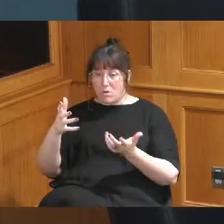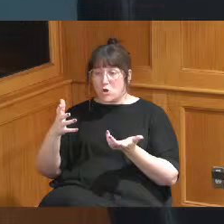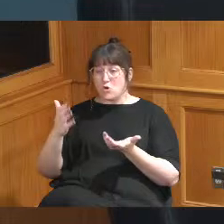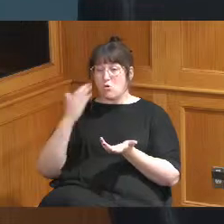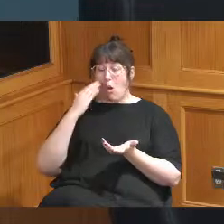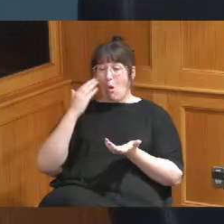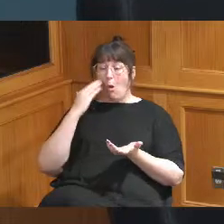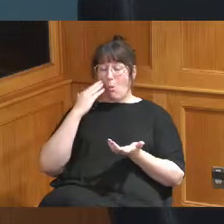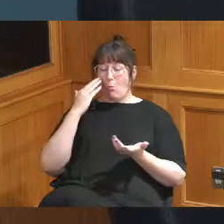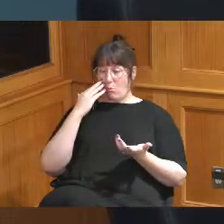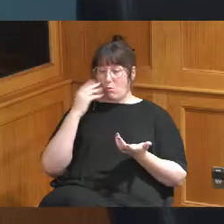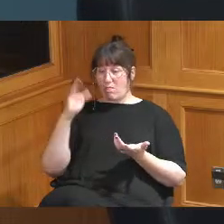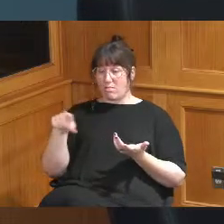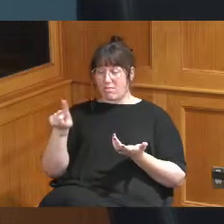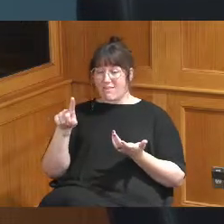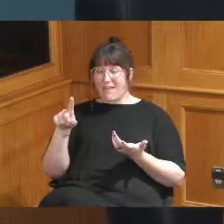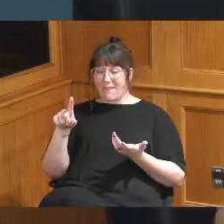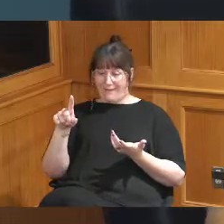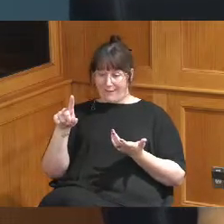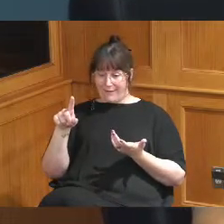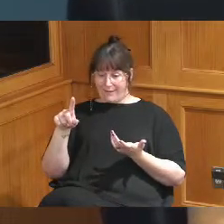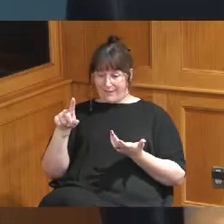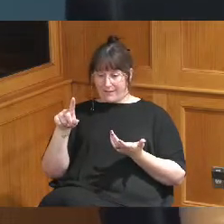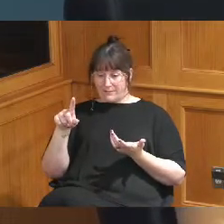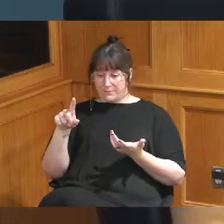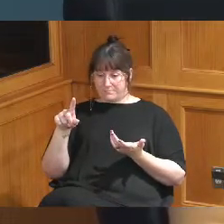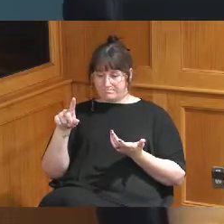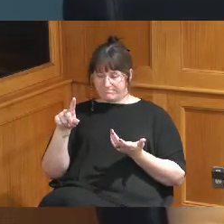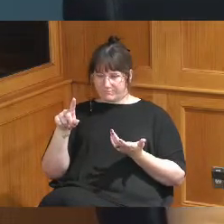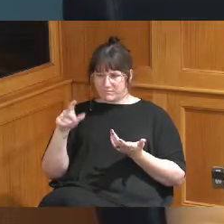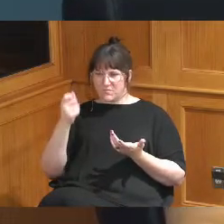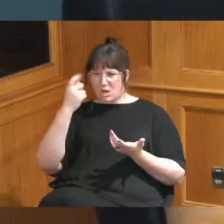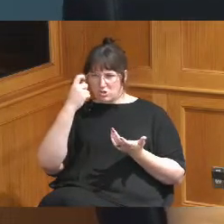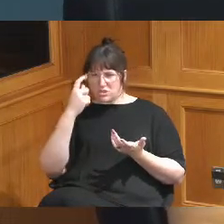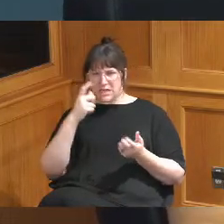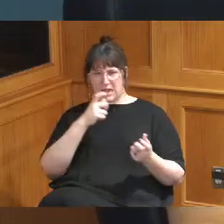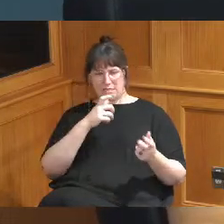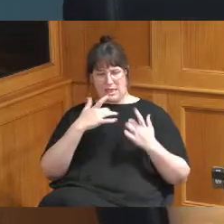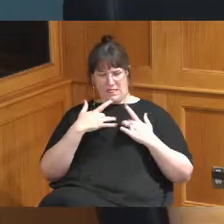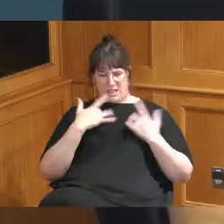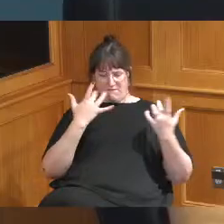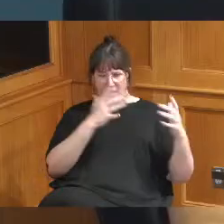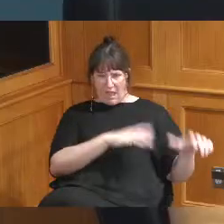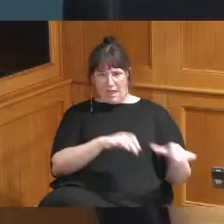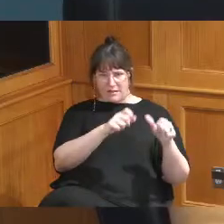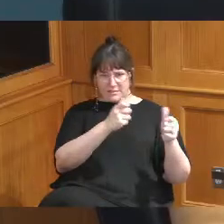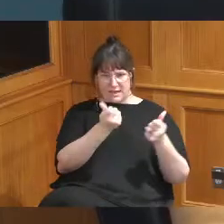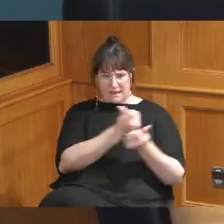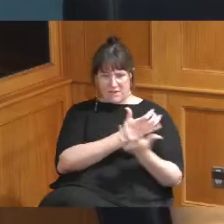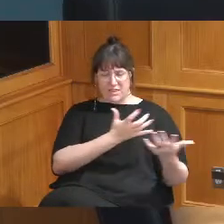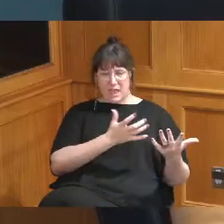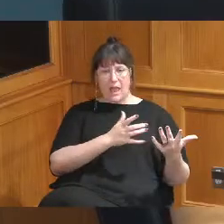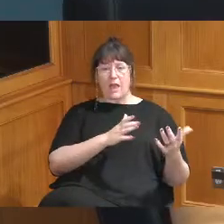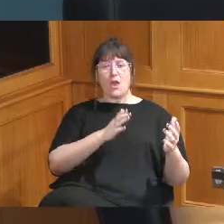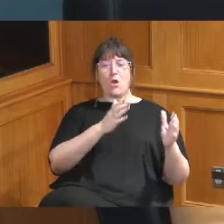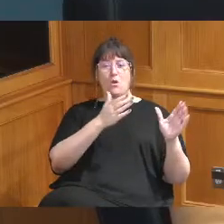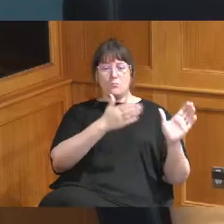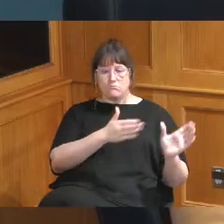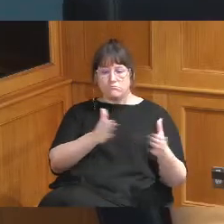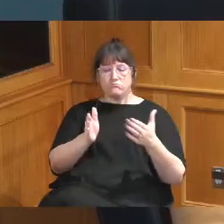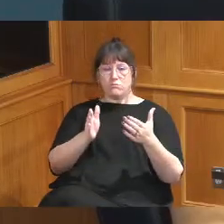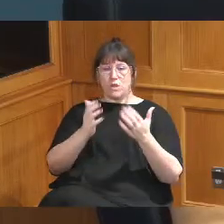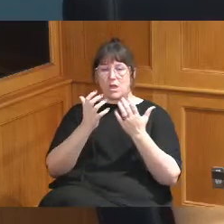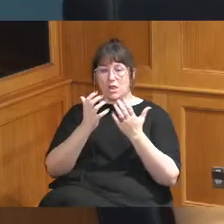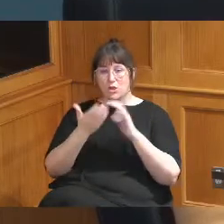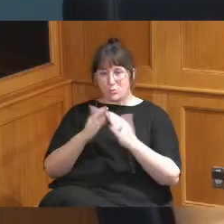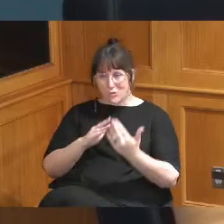that the control of the events at the stadium will be more community driven. They will be county driven. And that's a